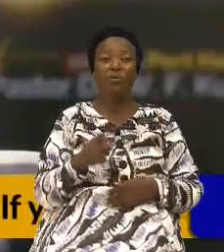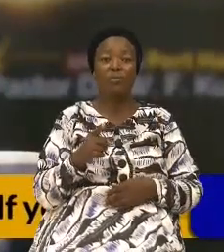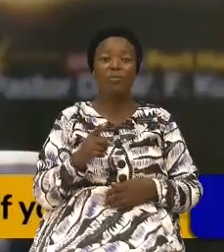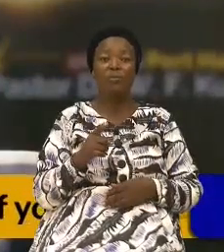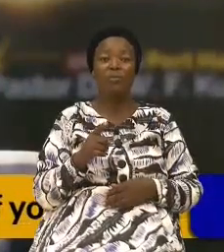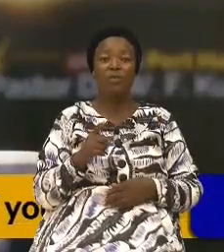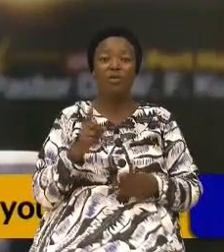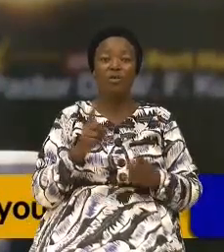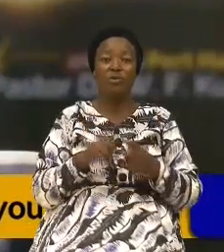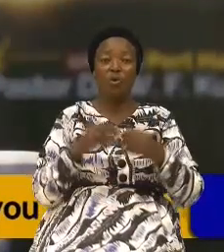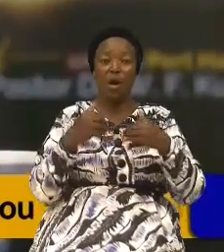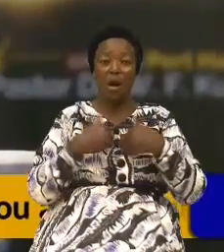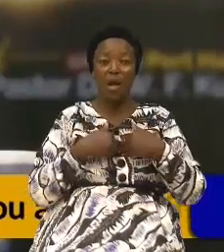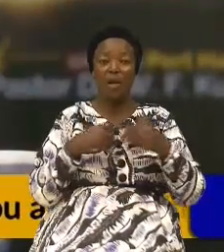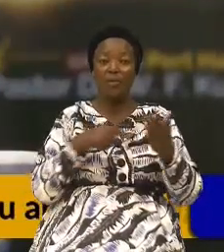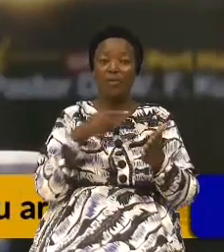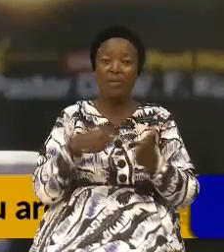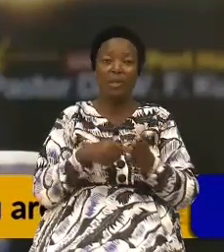to have this number.